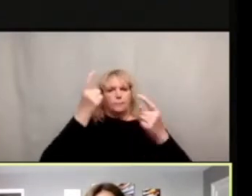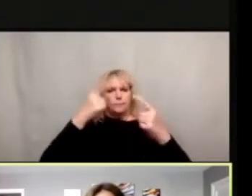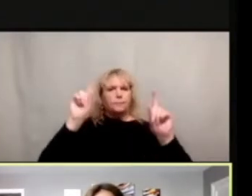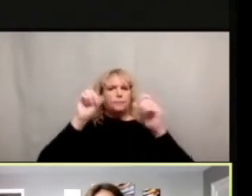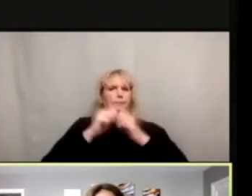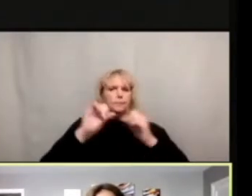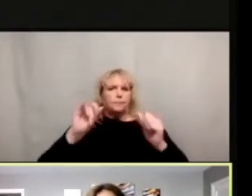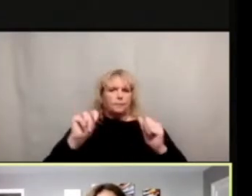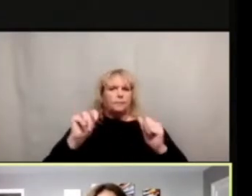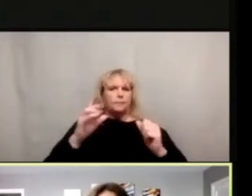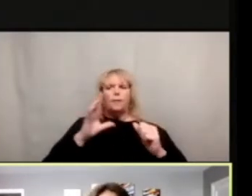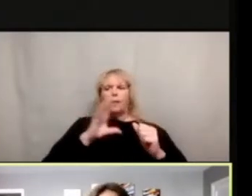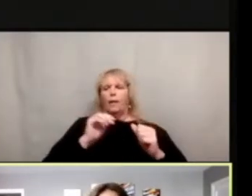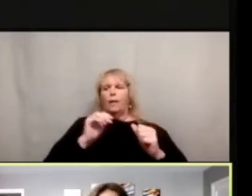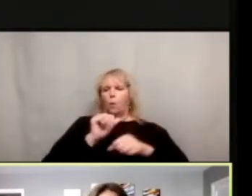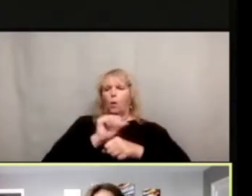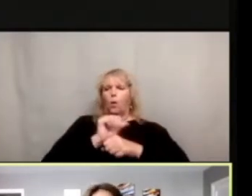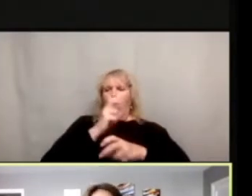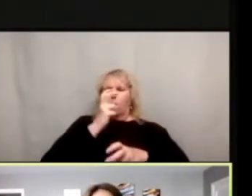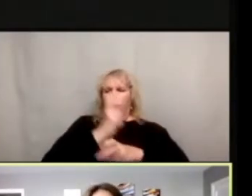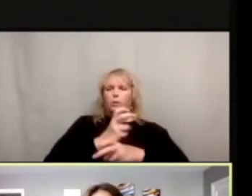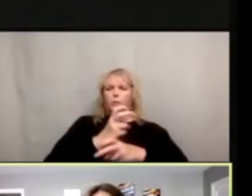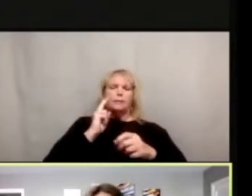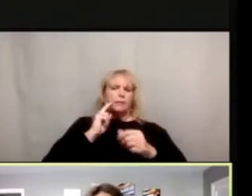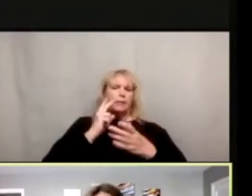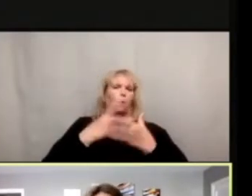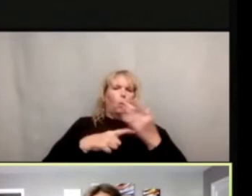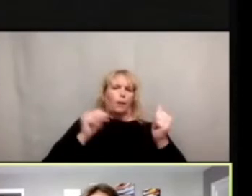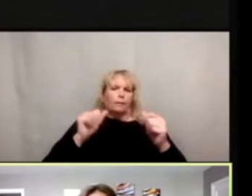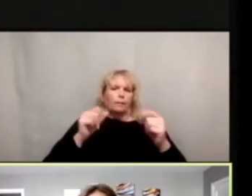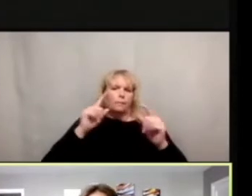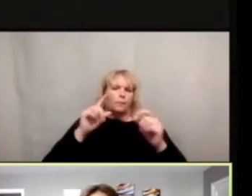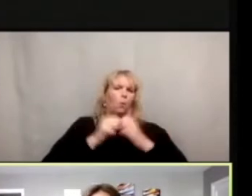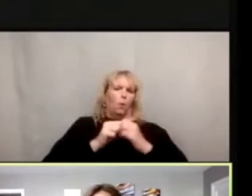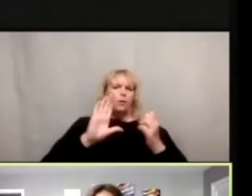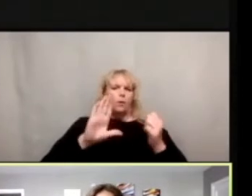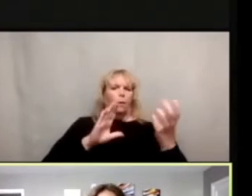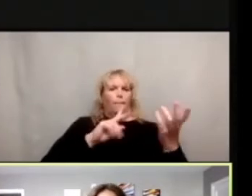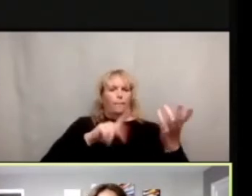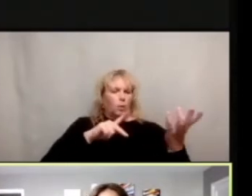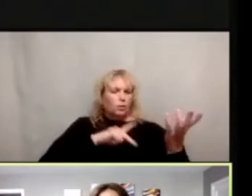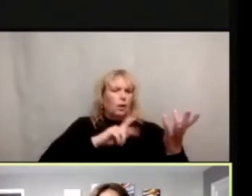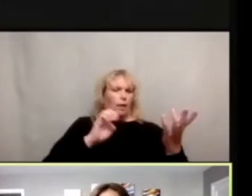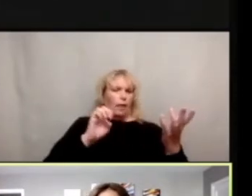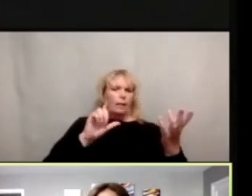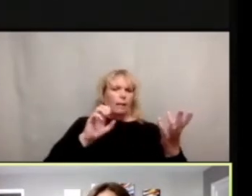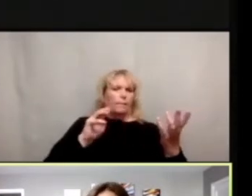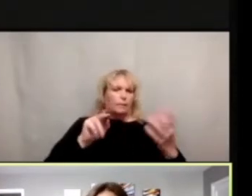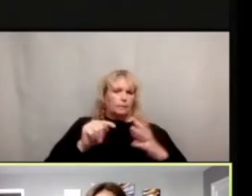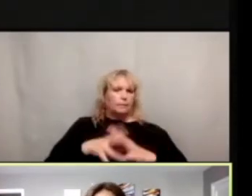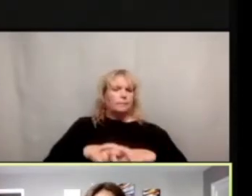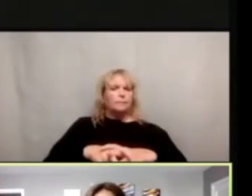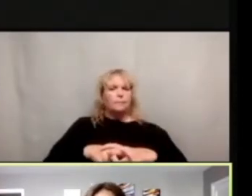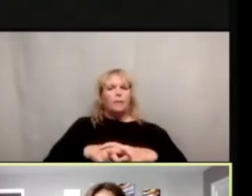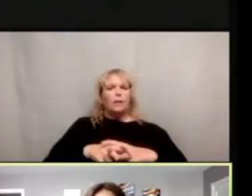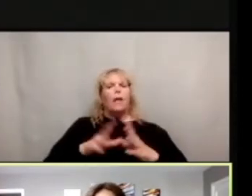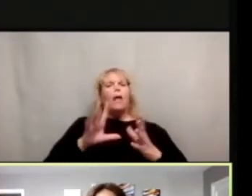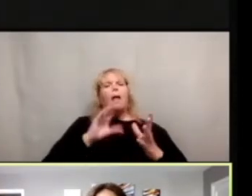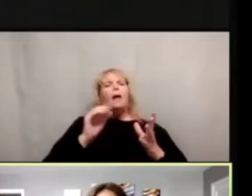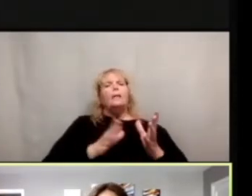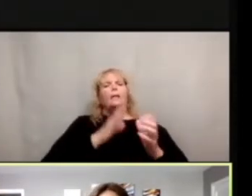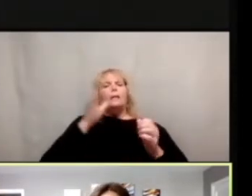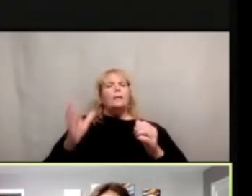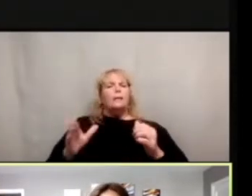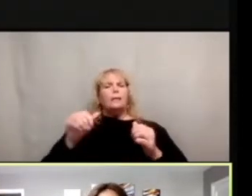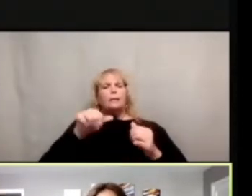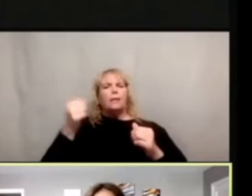for something that really matters to you or helps with your own professional or personal development. There's the tolerable stress. So